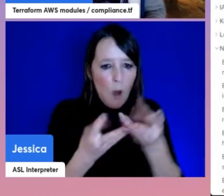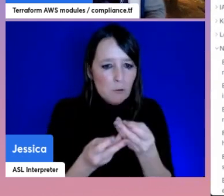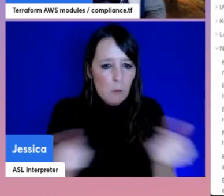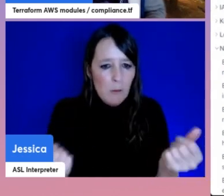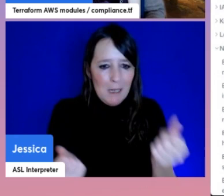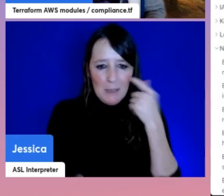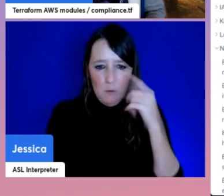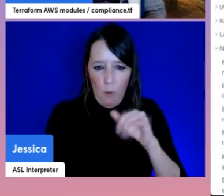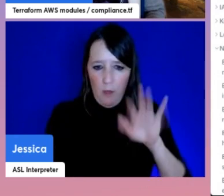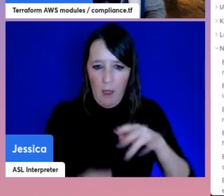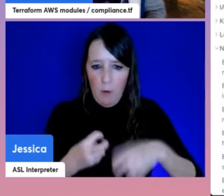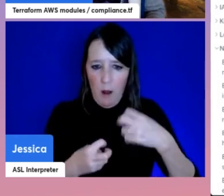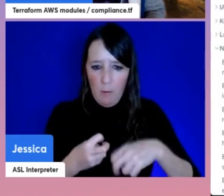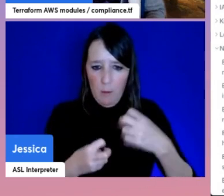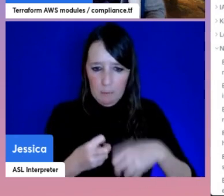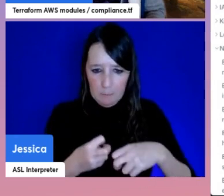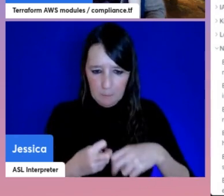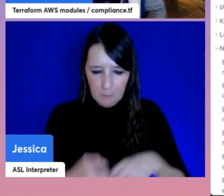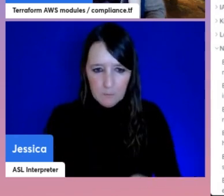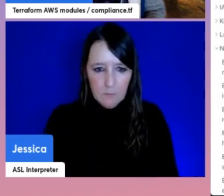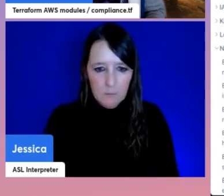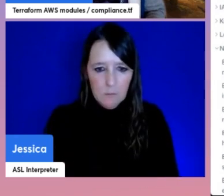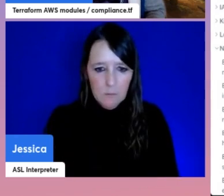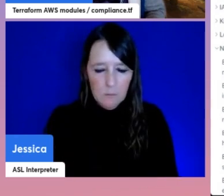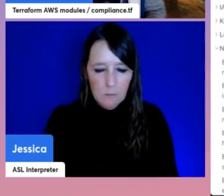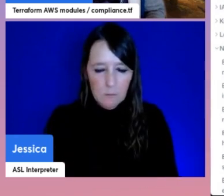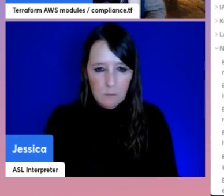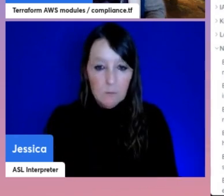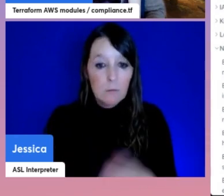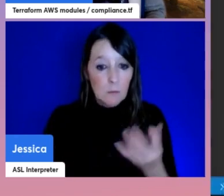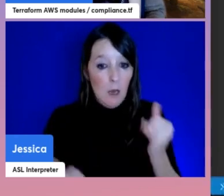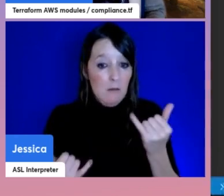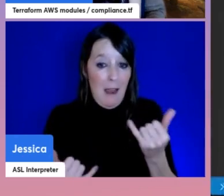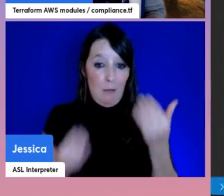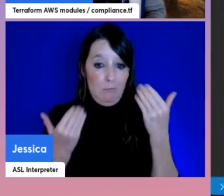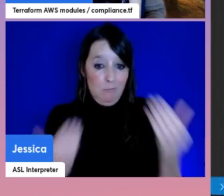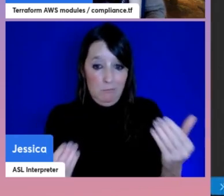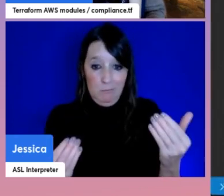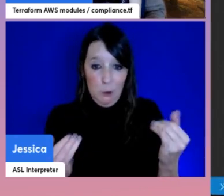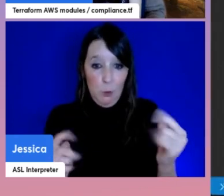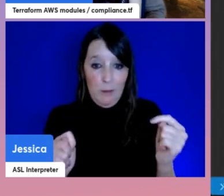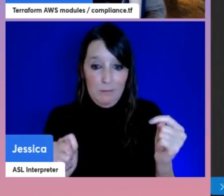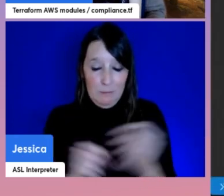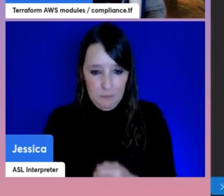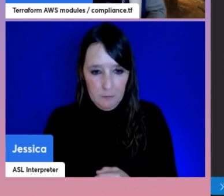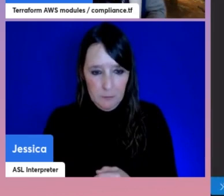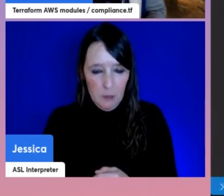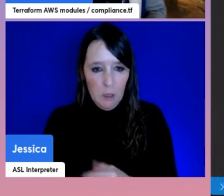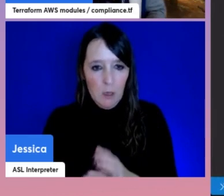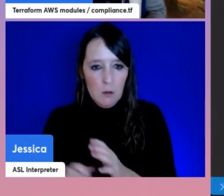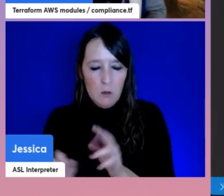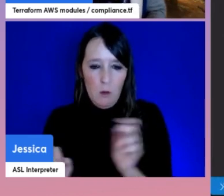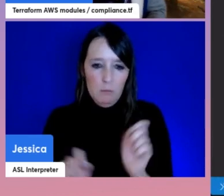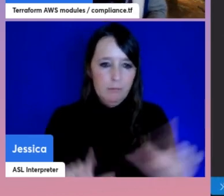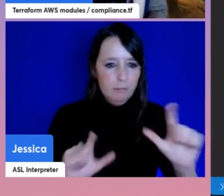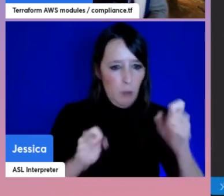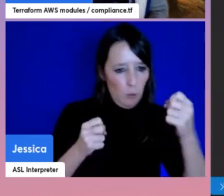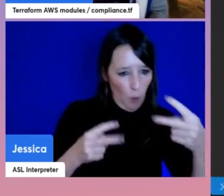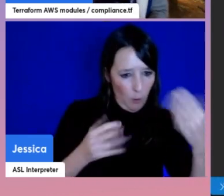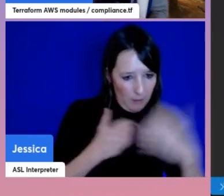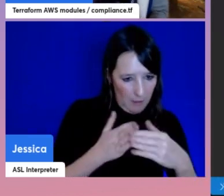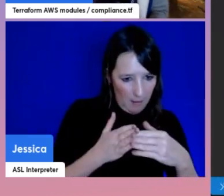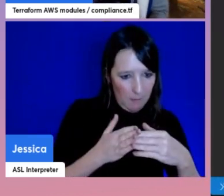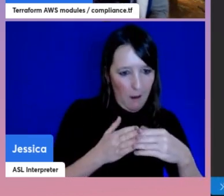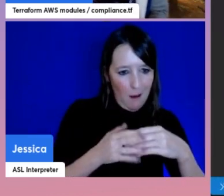such failed check, and you have to apply it. So you go back to your code. You change this